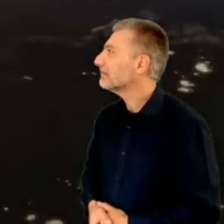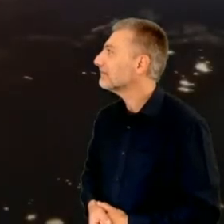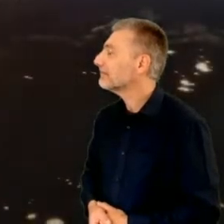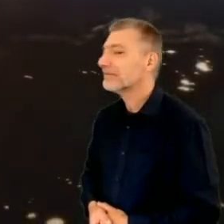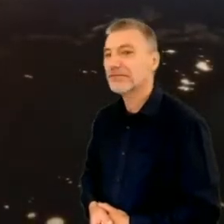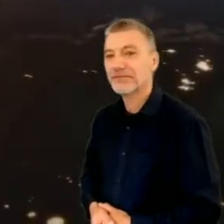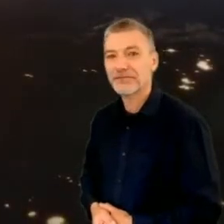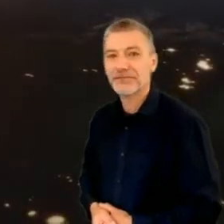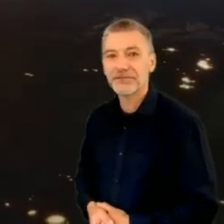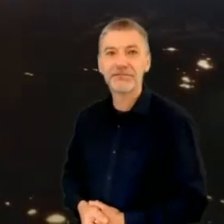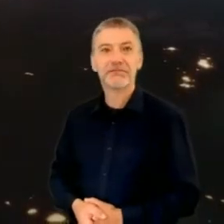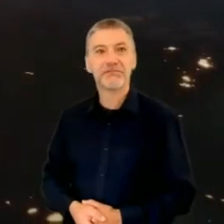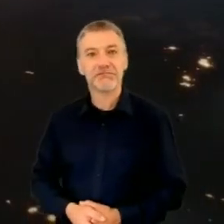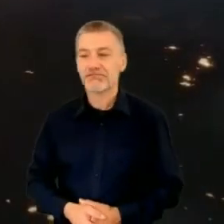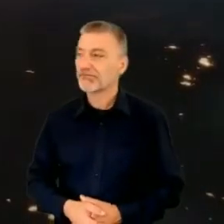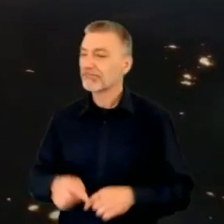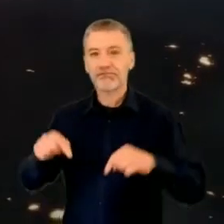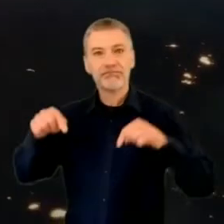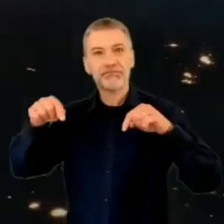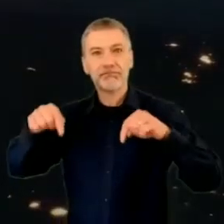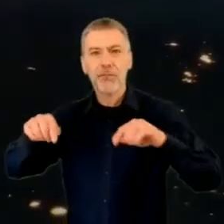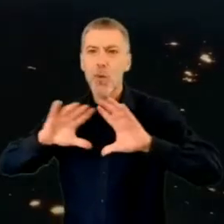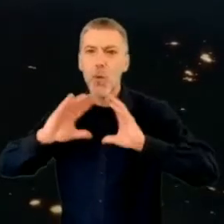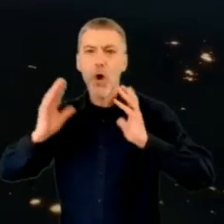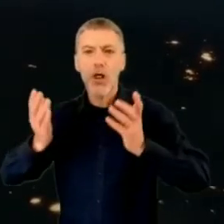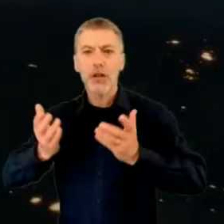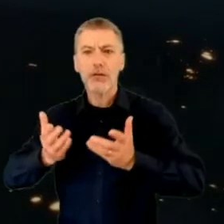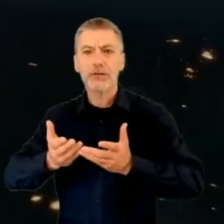Our world is changing.